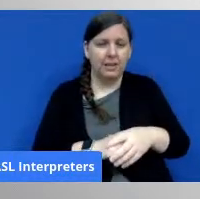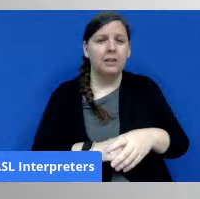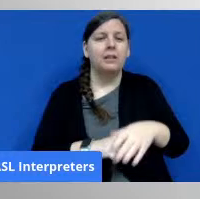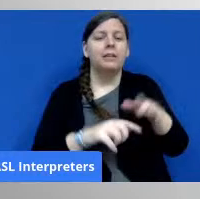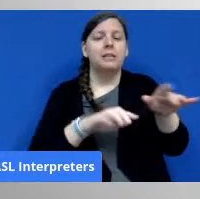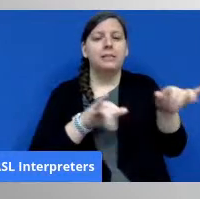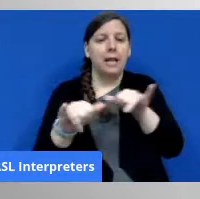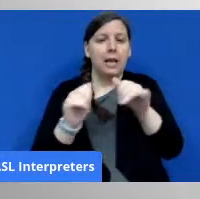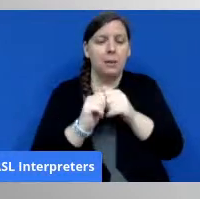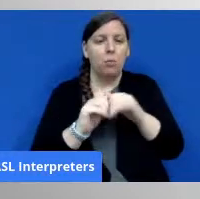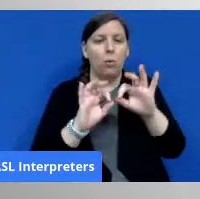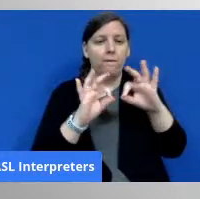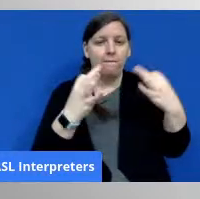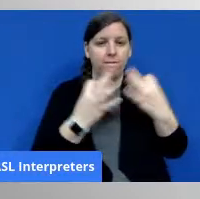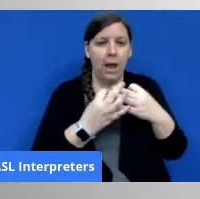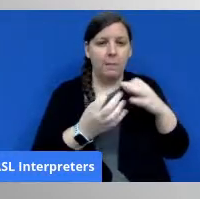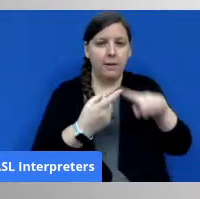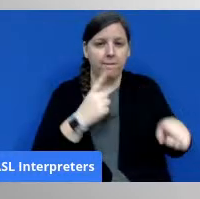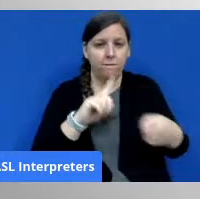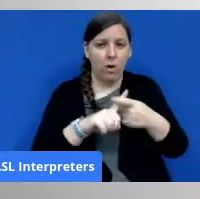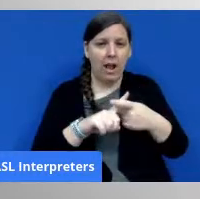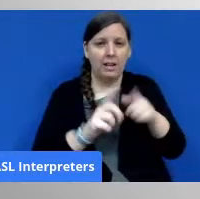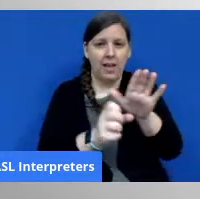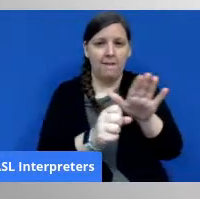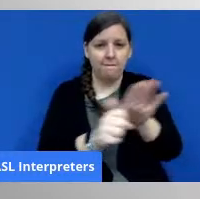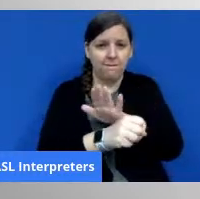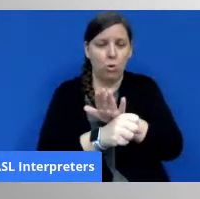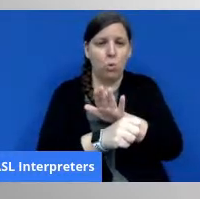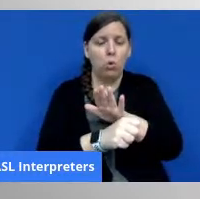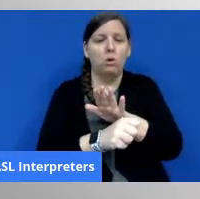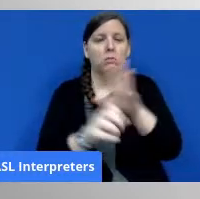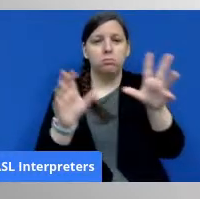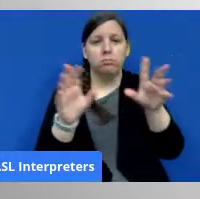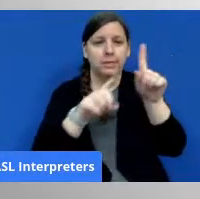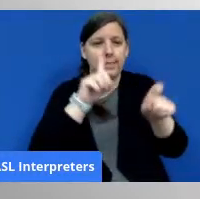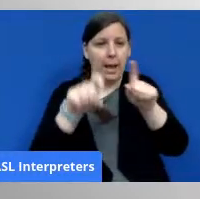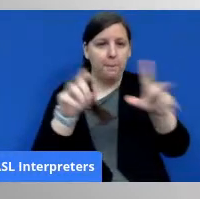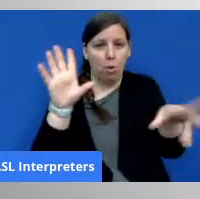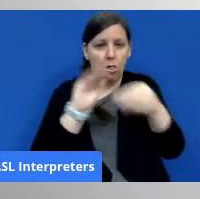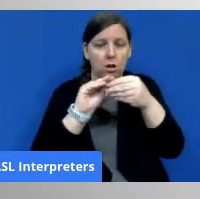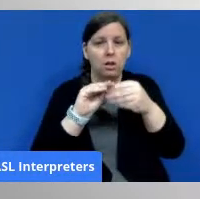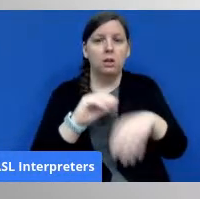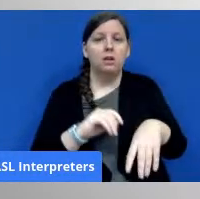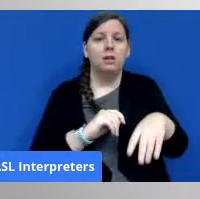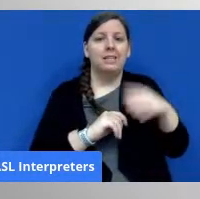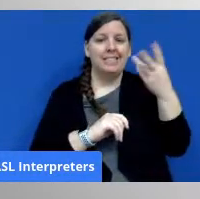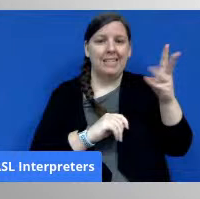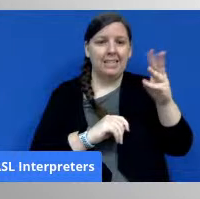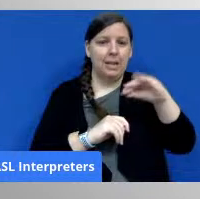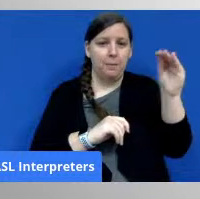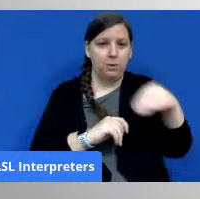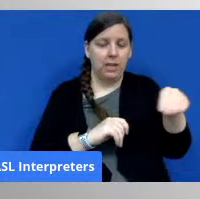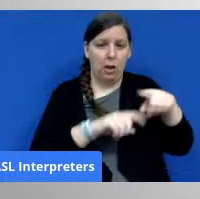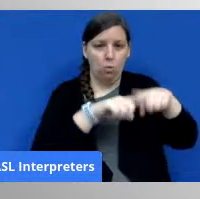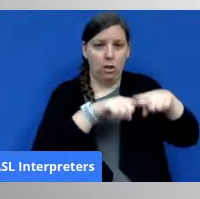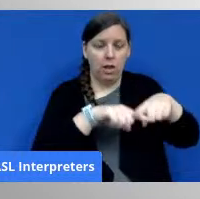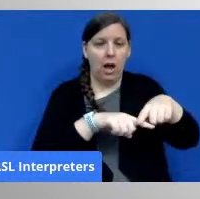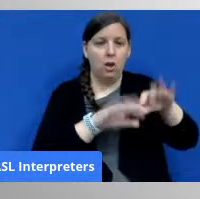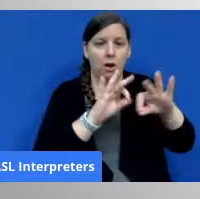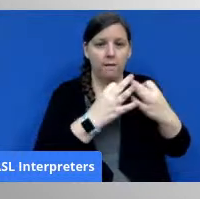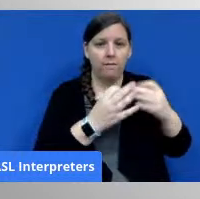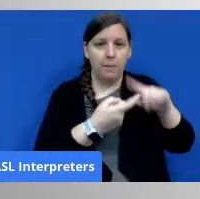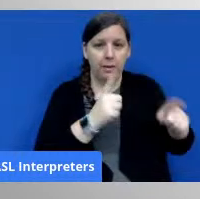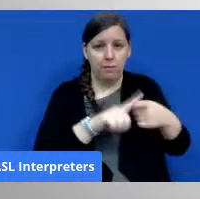at the full sample, 16% with children less than 6 years old rely on a family friend.